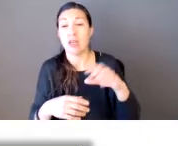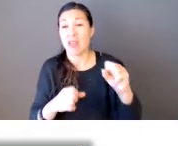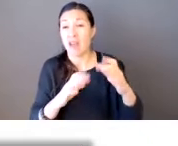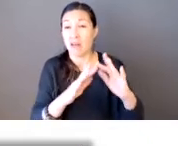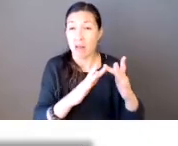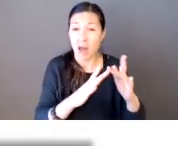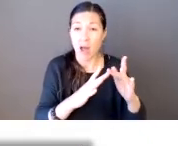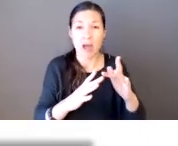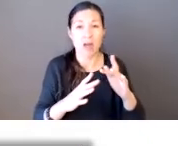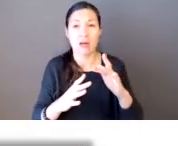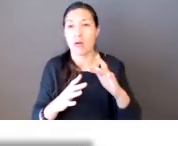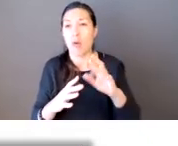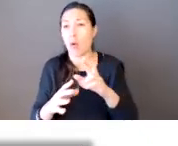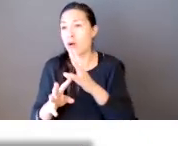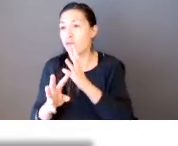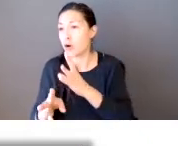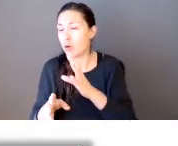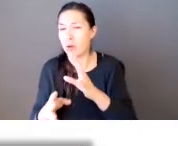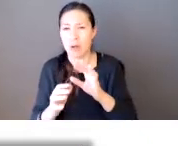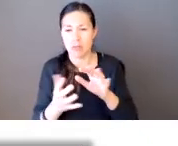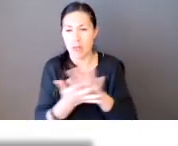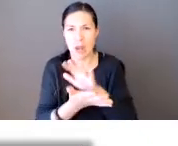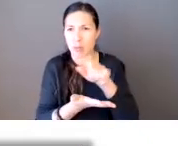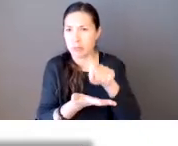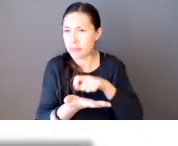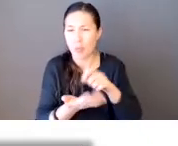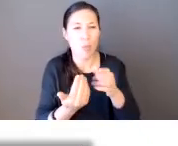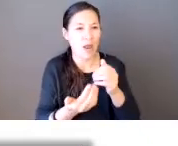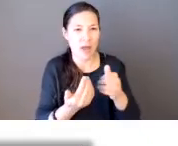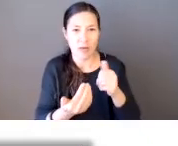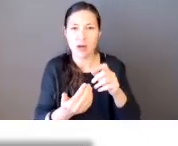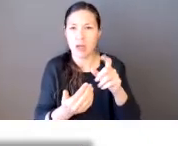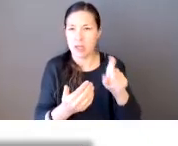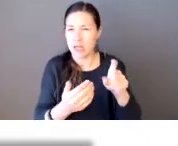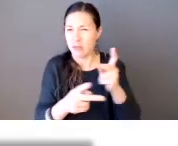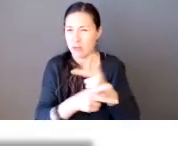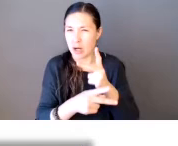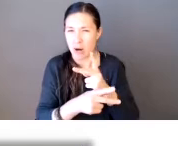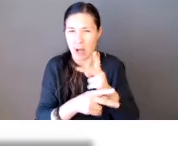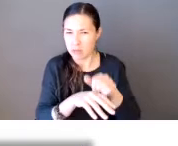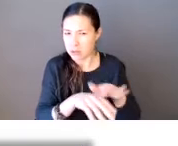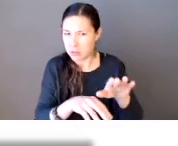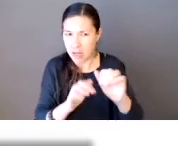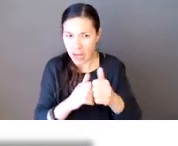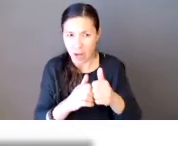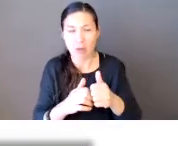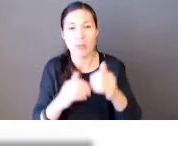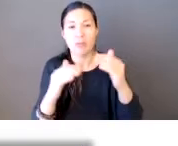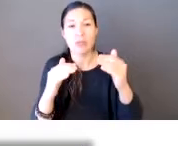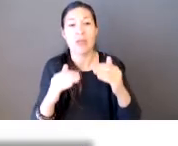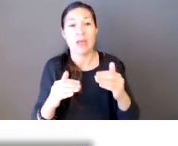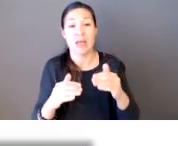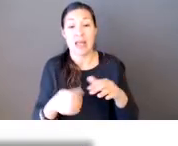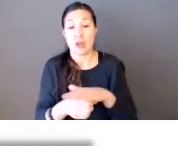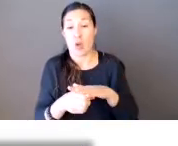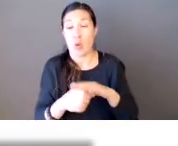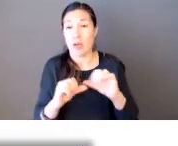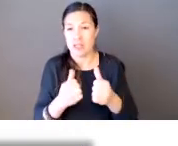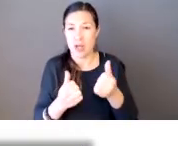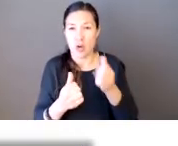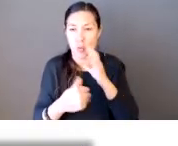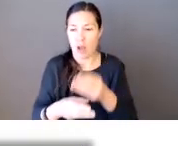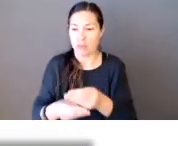file verbally? And then what are you required to submit? And then the mandated reporter forms are sent directly to the local agencies. And I can